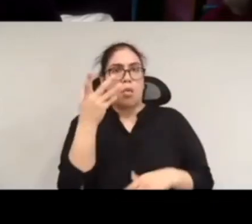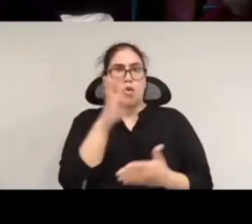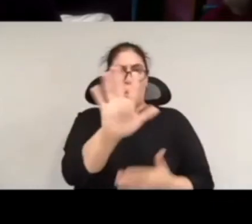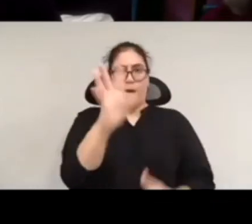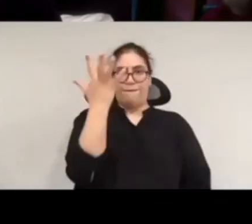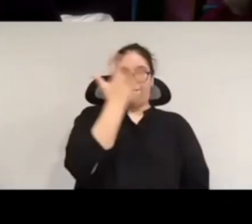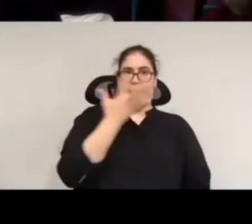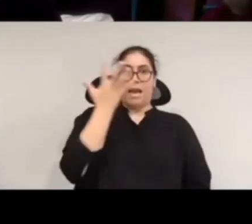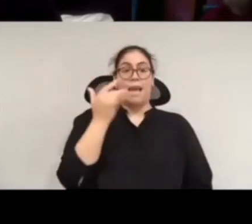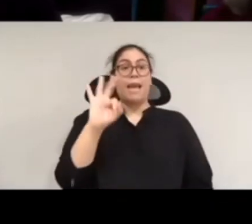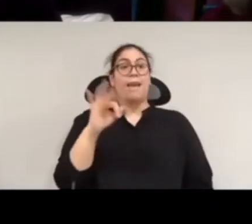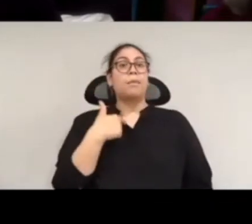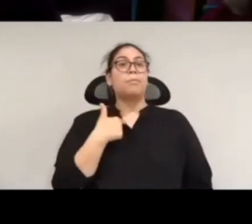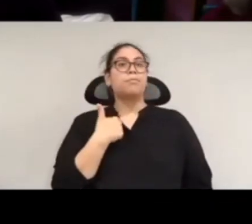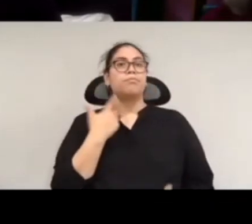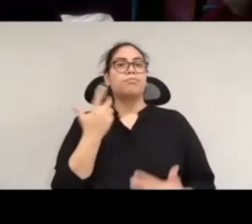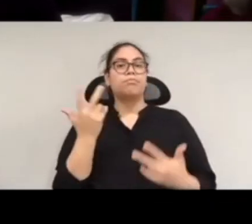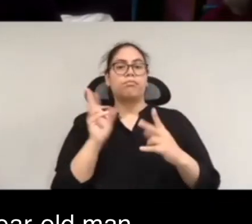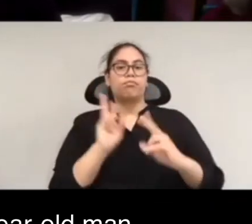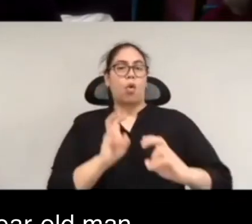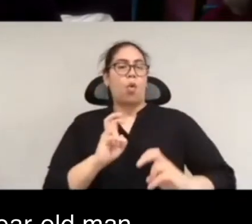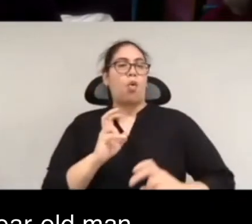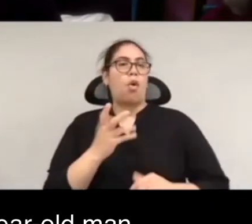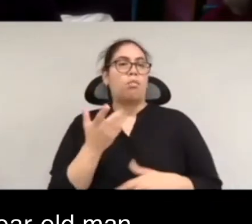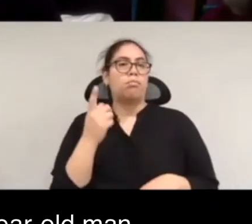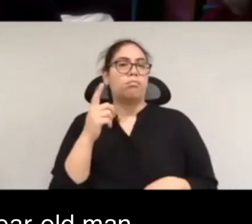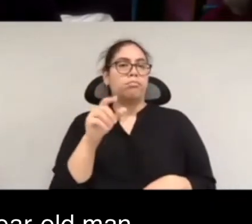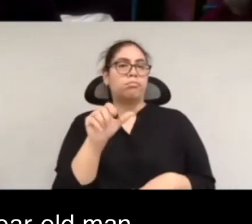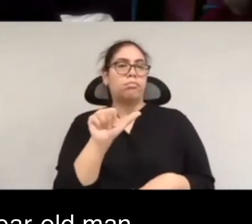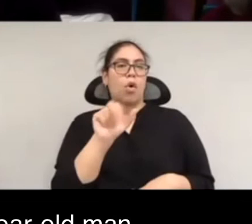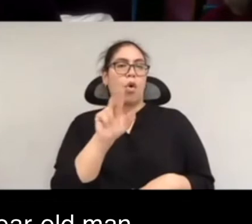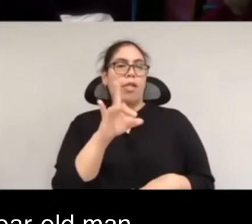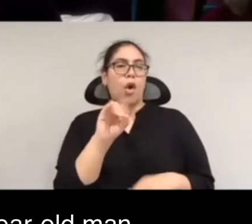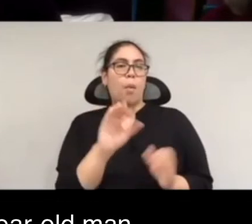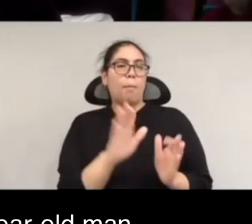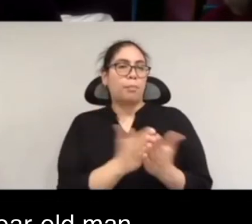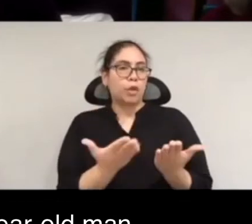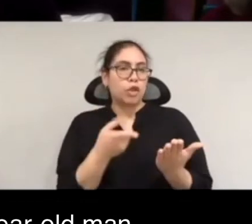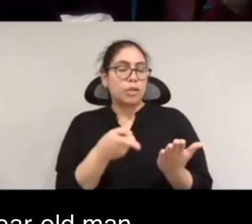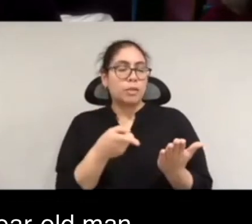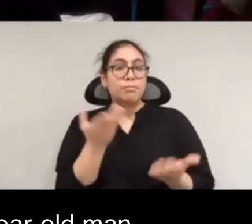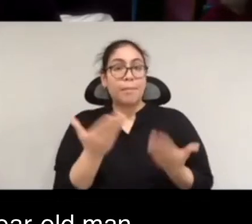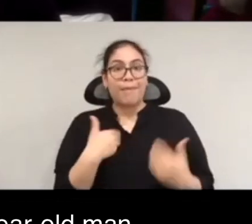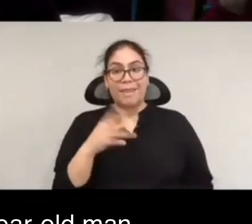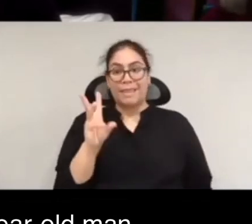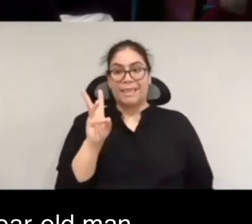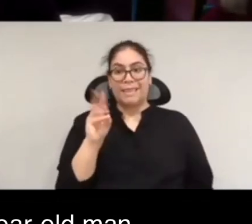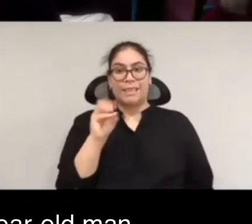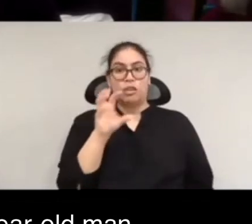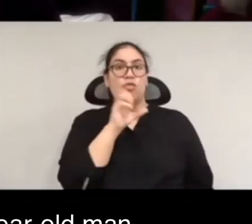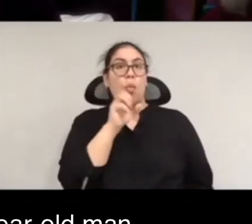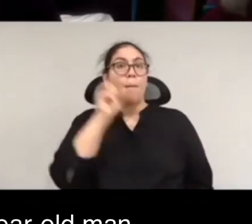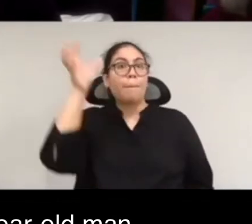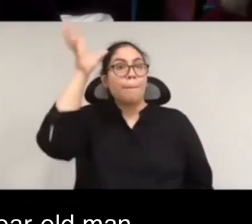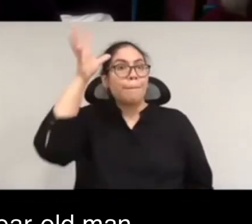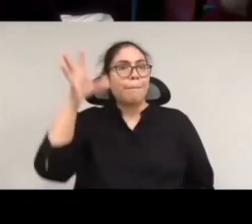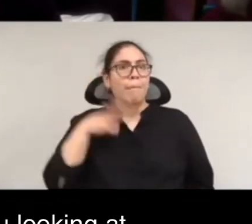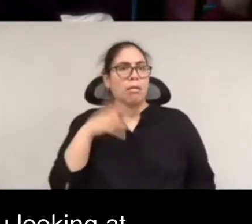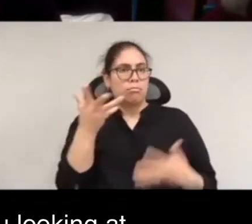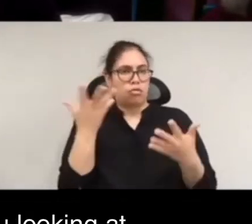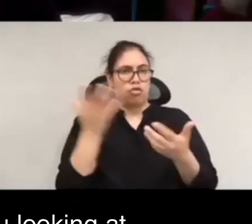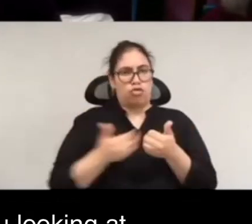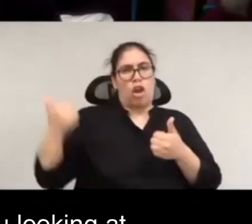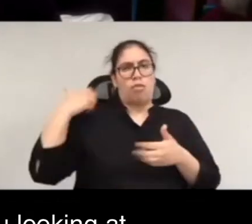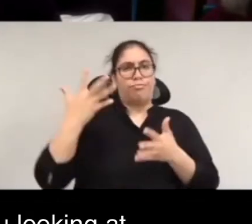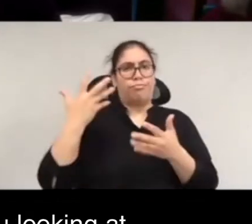I'm recording, an audiobook that has, a 60-year-old man who is a general of an army, I